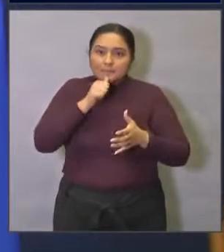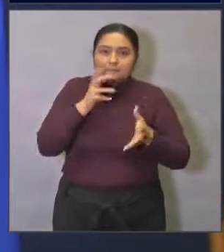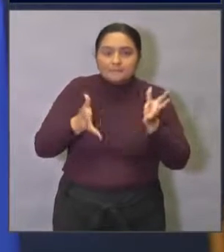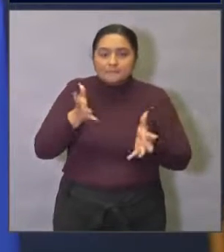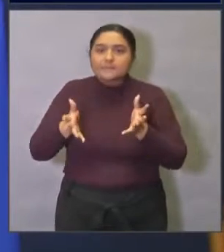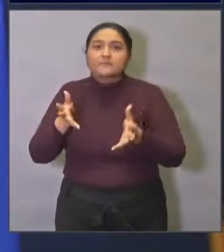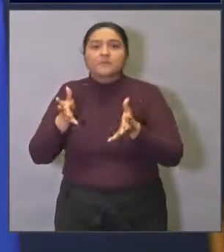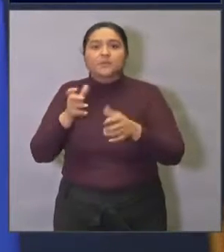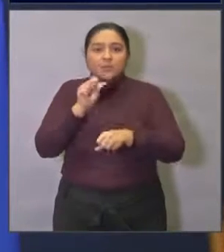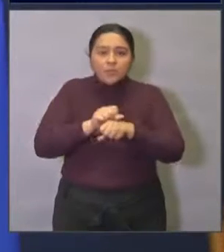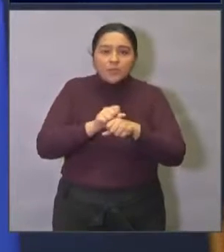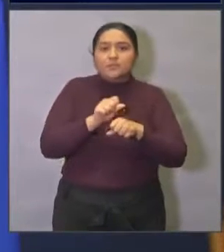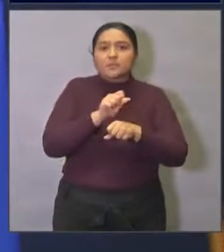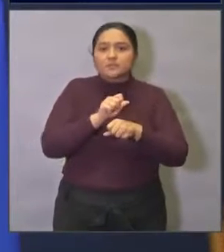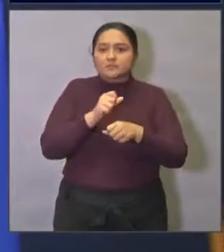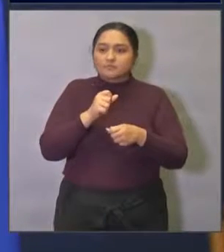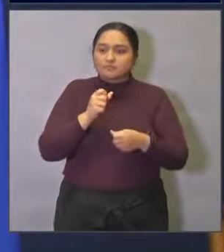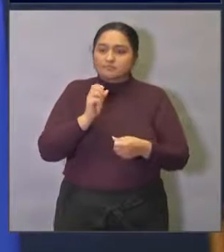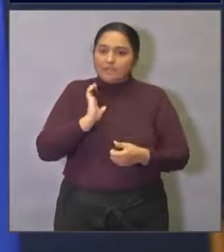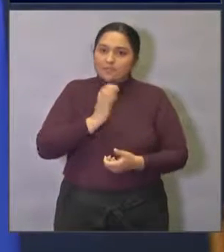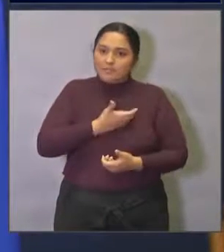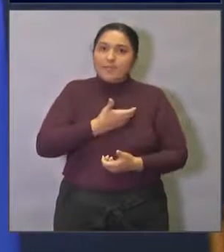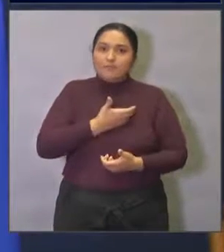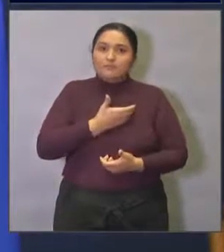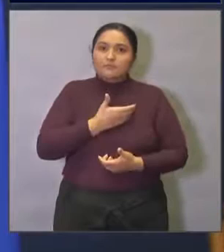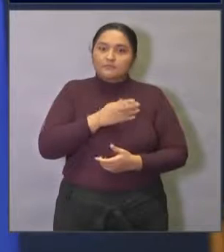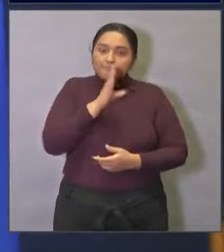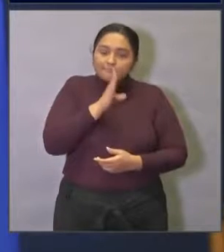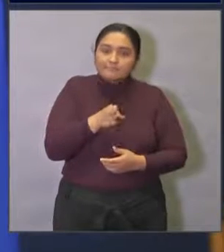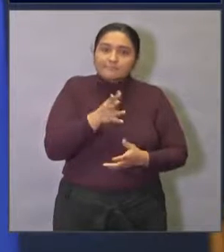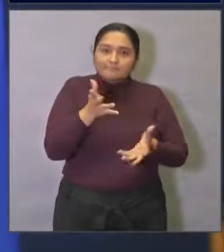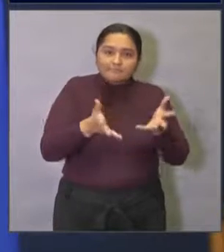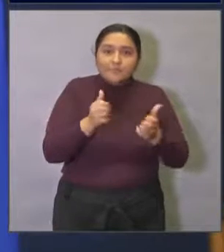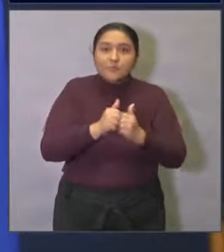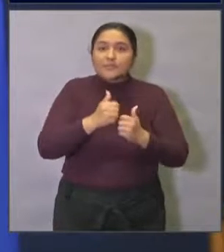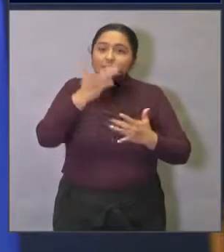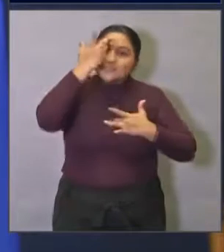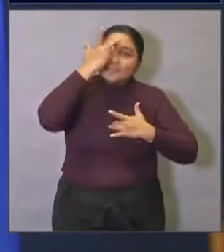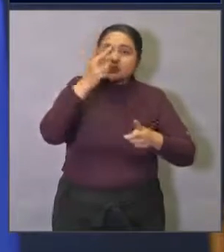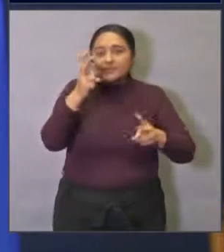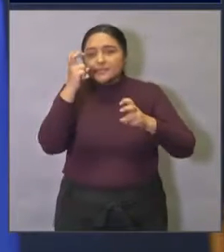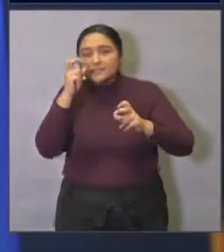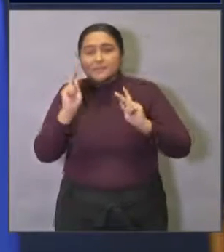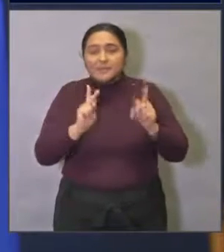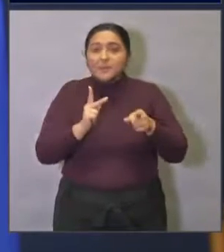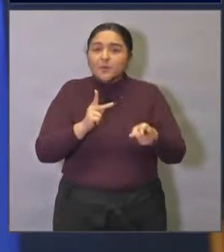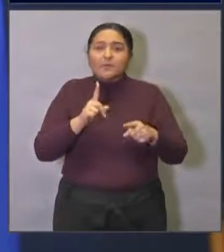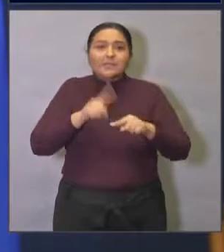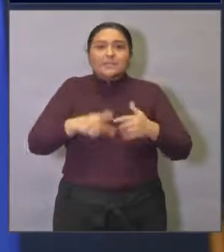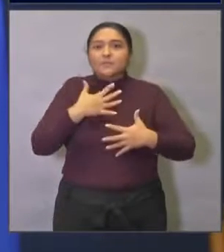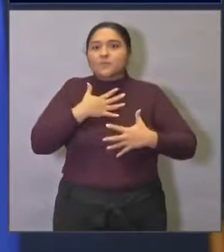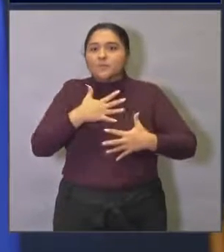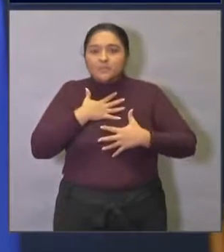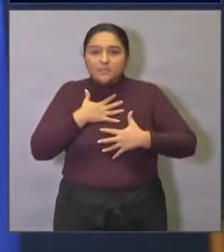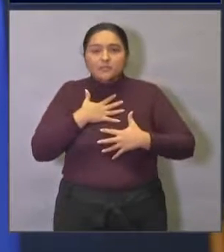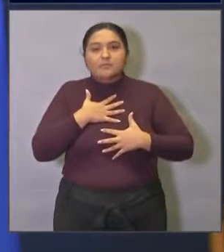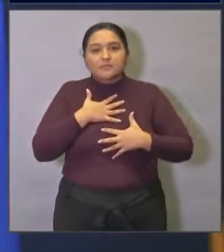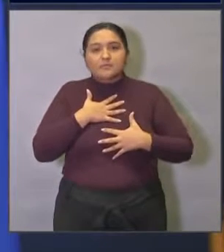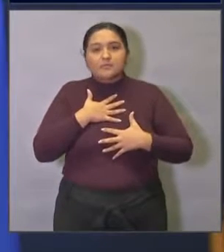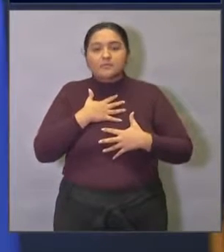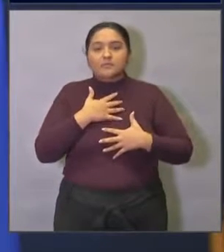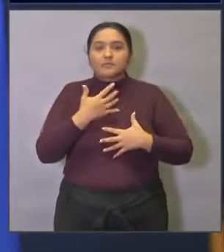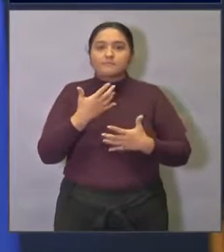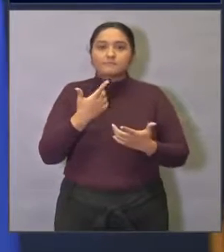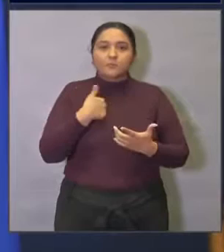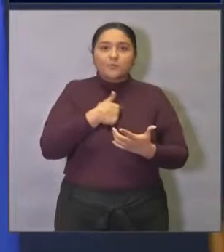worked firsthand and personally with sick patients that have had difficulty breathing. We have had to counsel